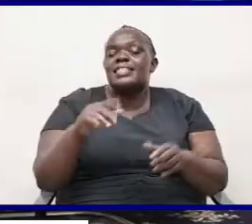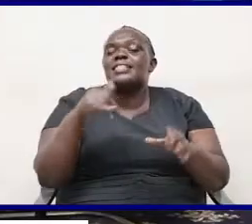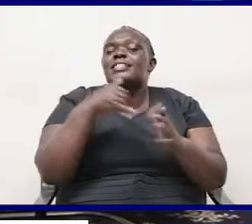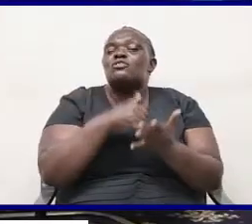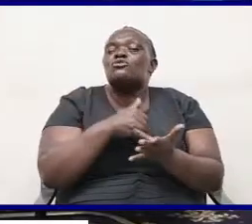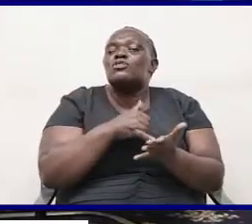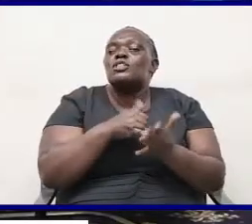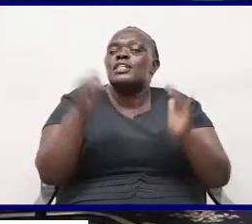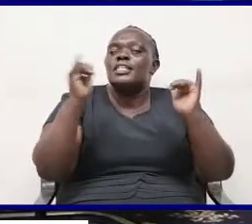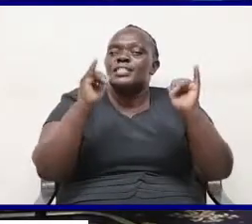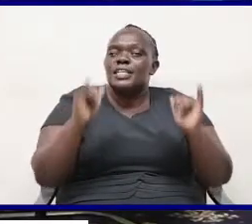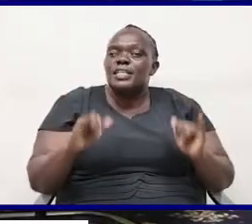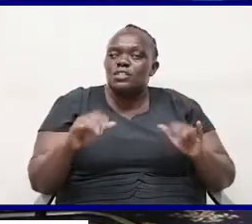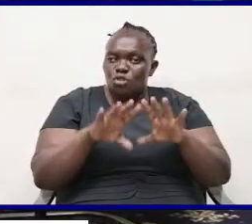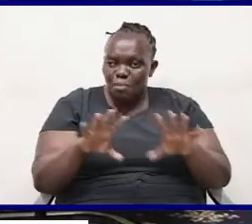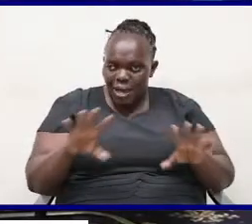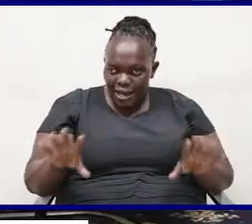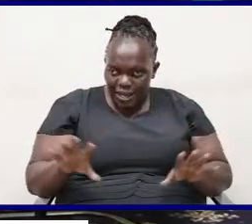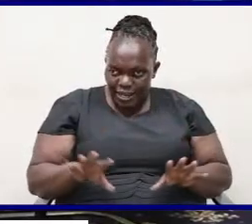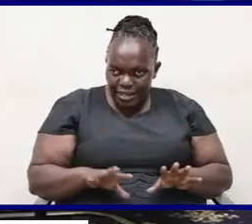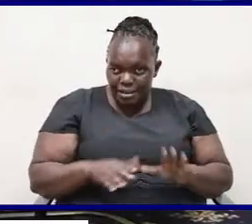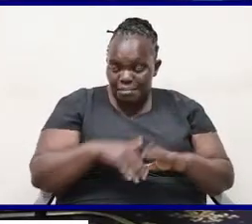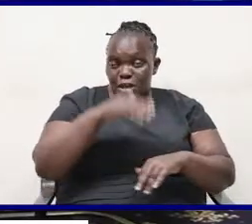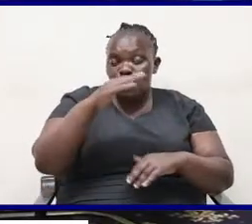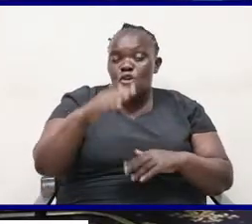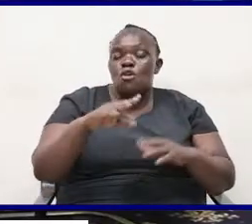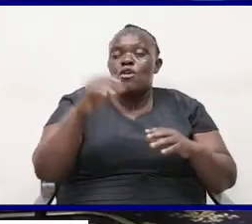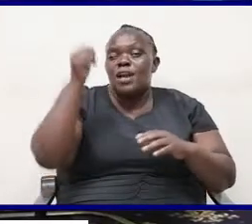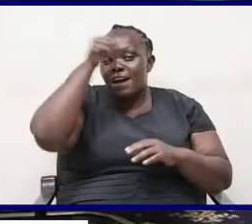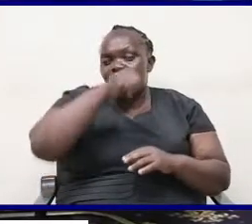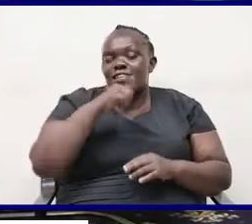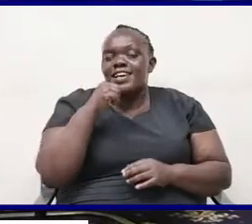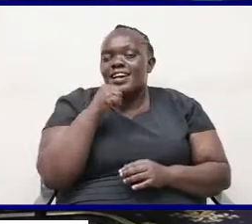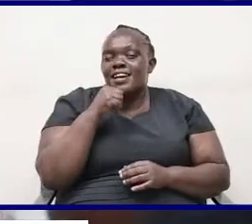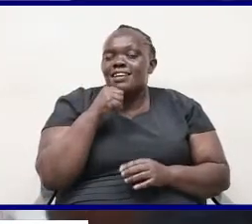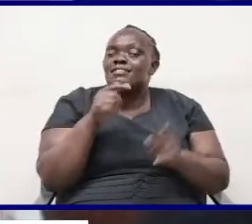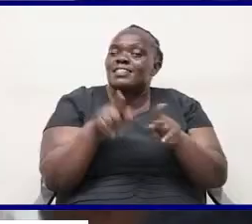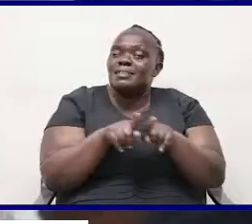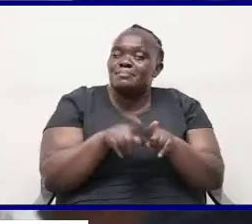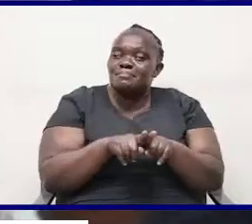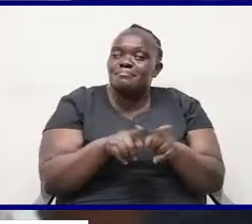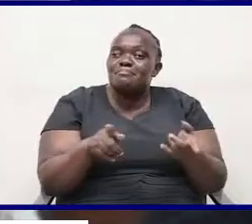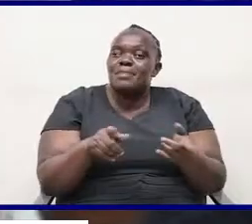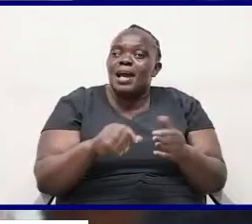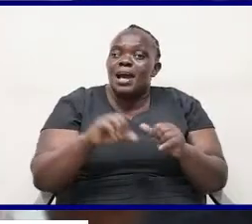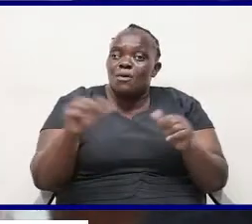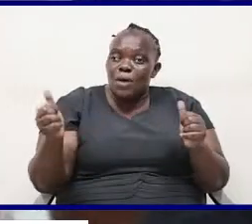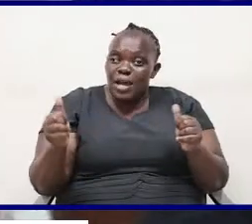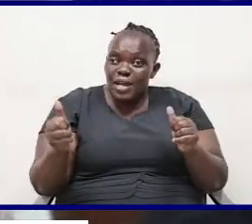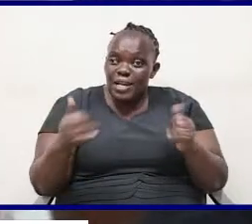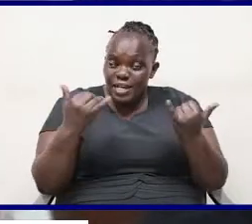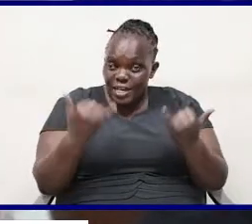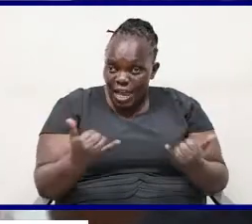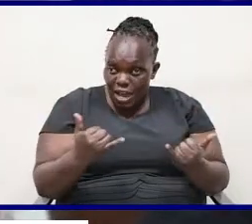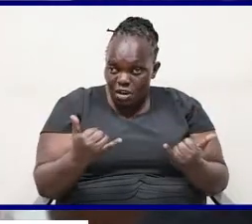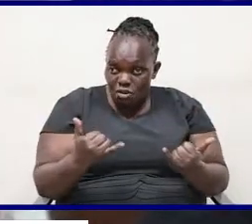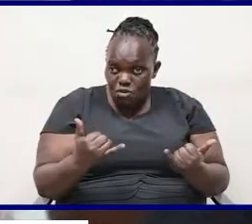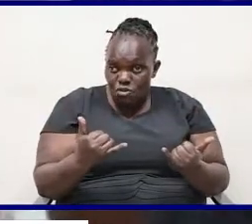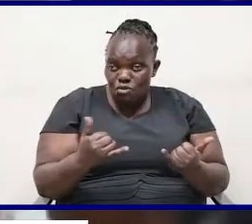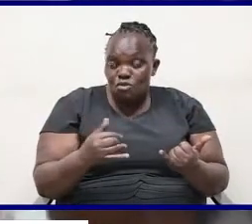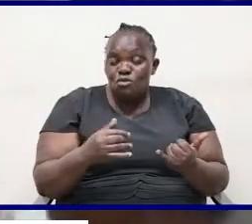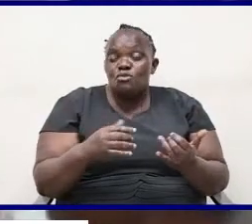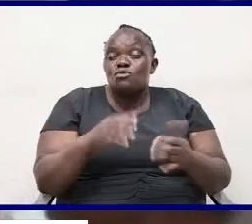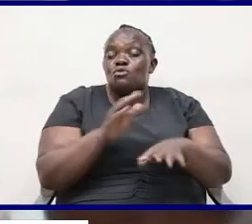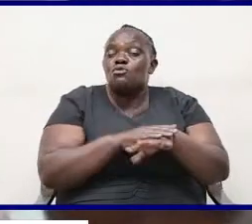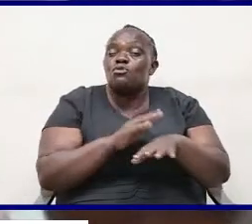Including also the international market beyond Africa, looking at what is happening. And as you agree, we are now in really